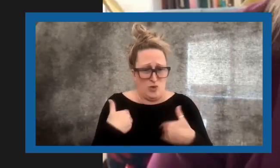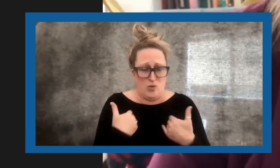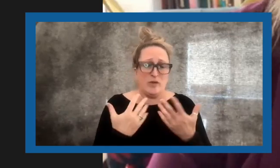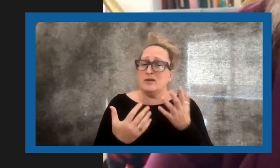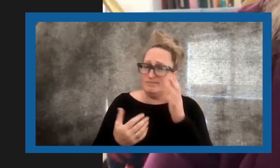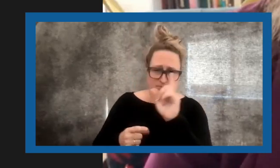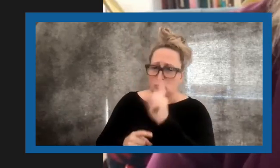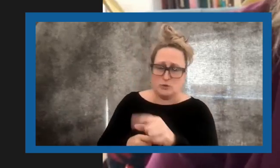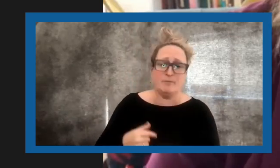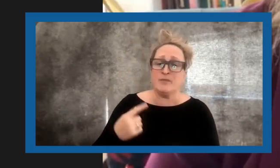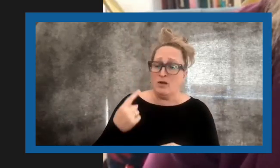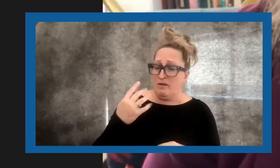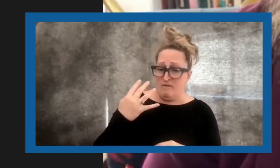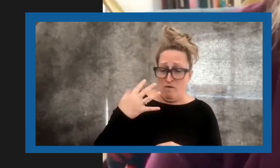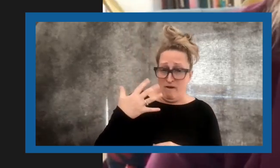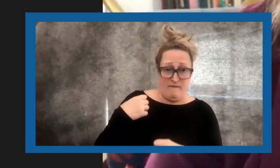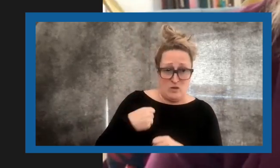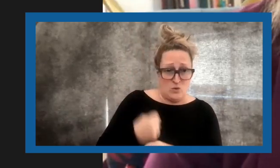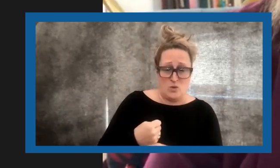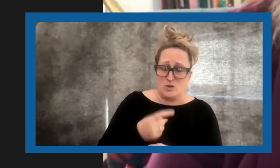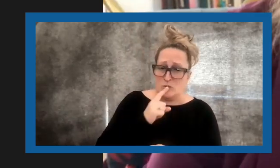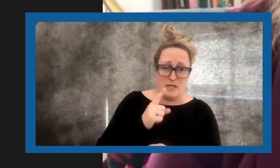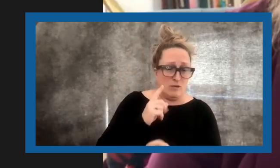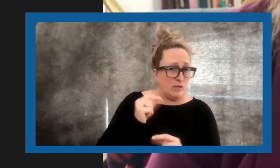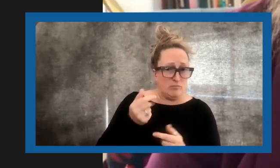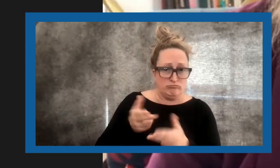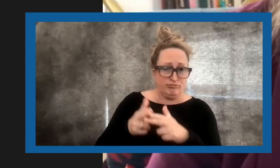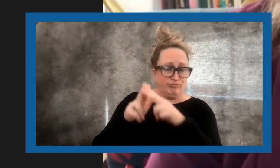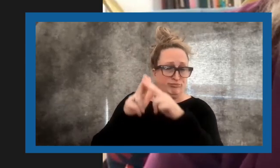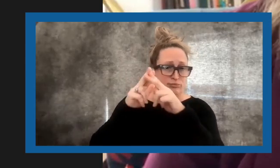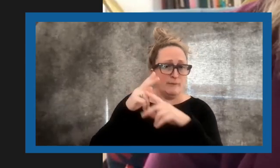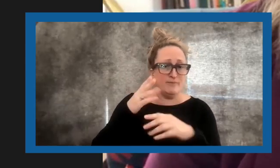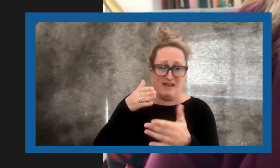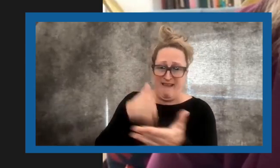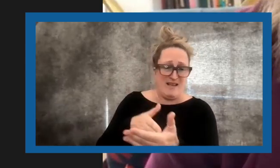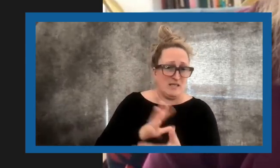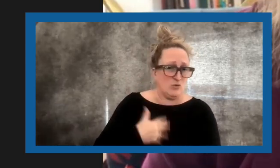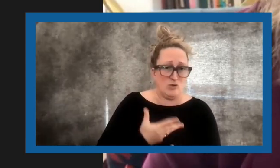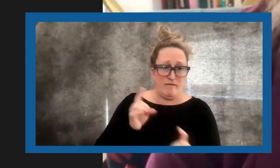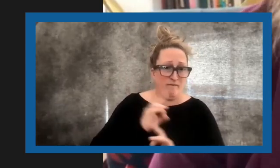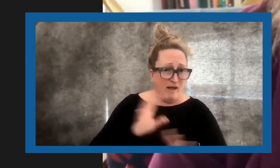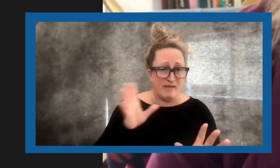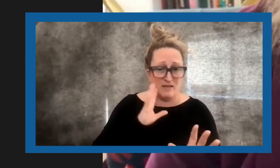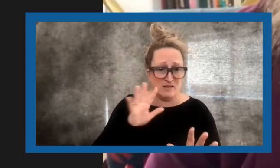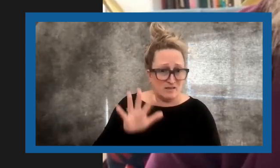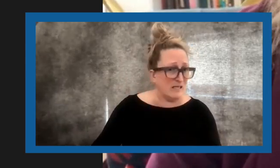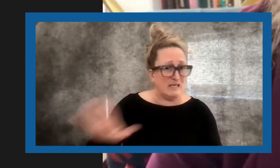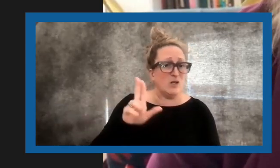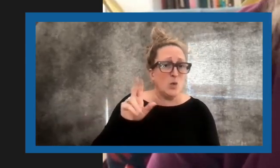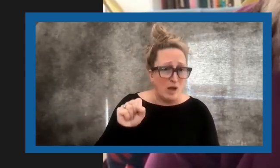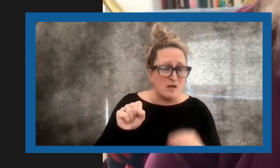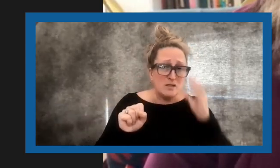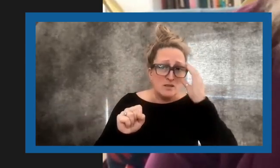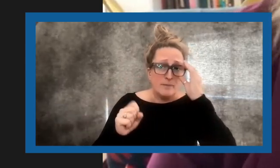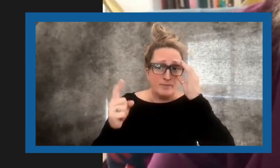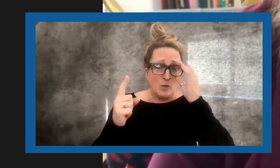4+ years, going on 5 years, we've seen a really rapid uptick in anti-transgender violence in the United States. And it's